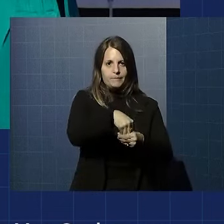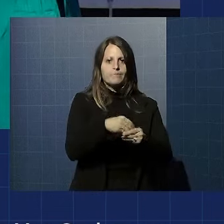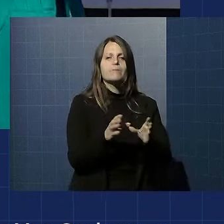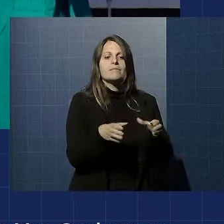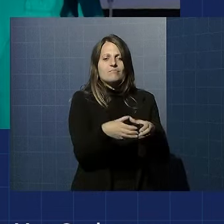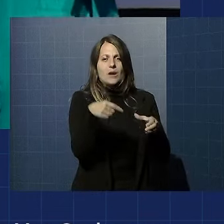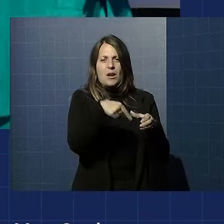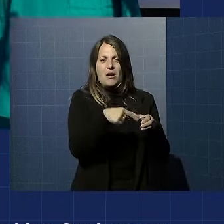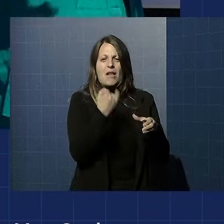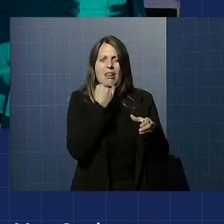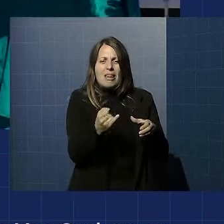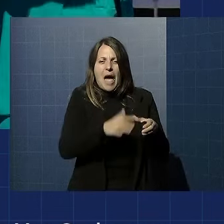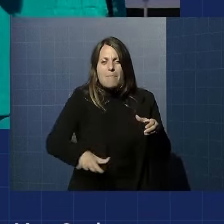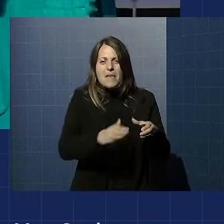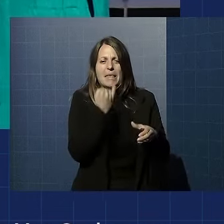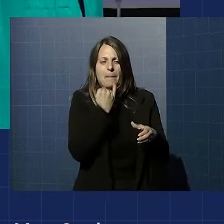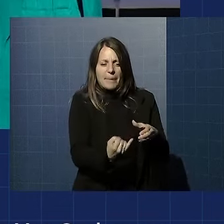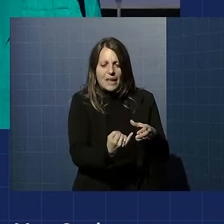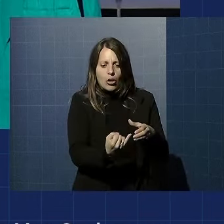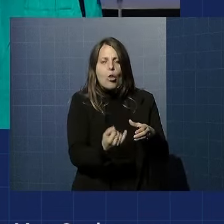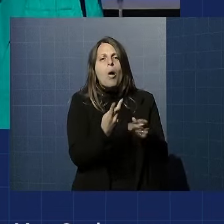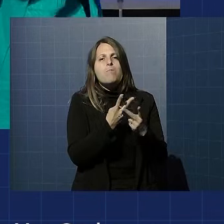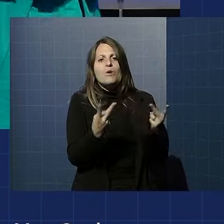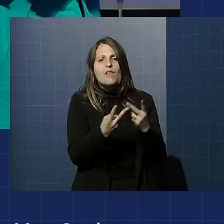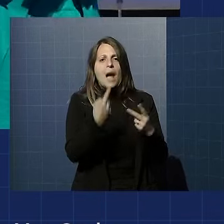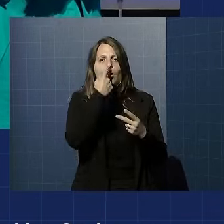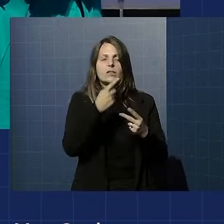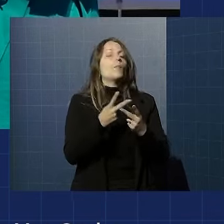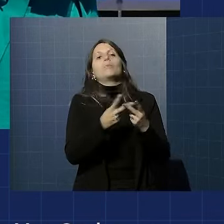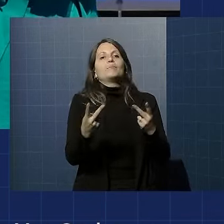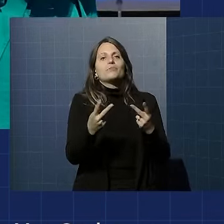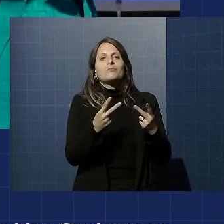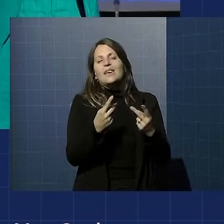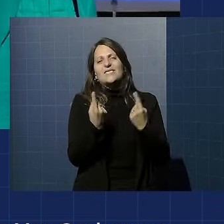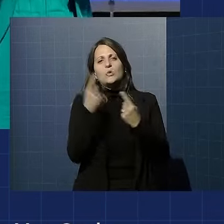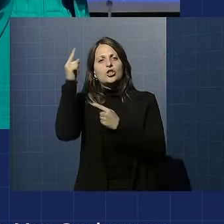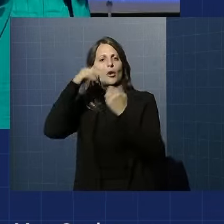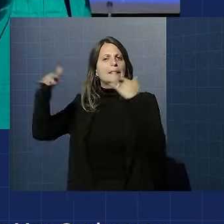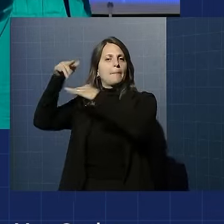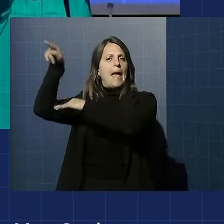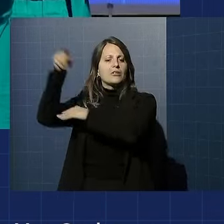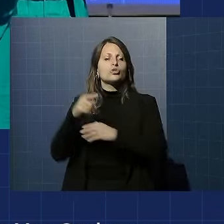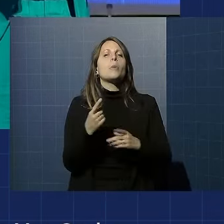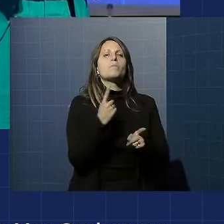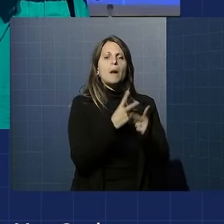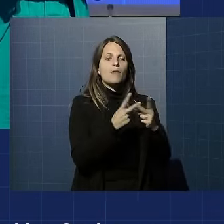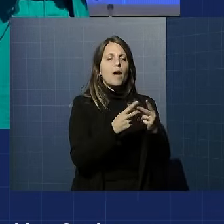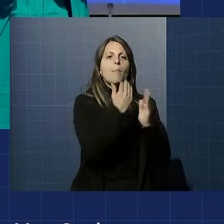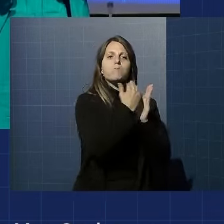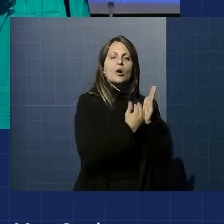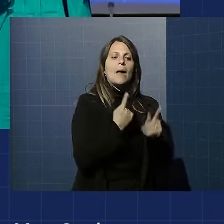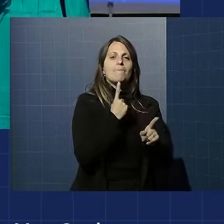autonomous schedule that they need to follow, and this of course also is a very good tool to try and test the psychological